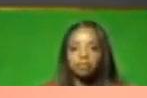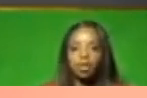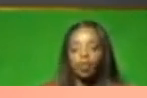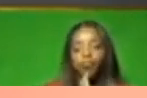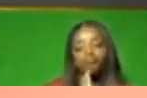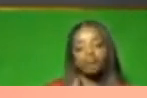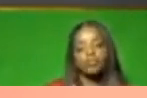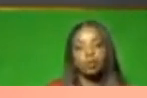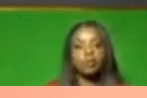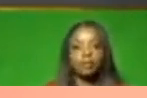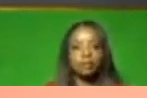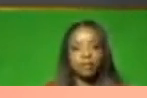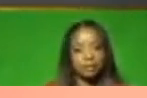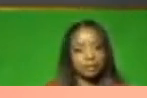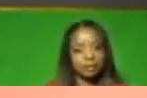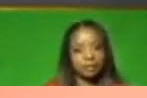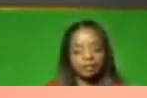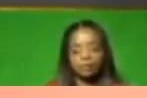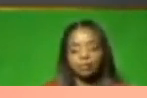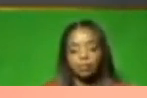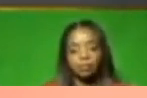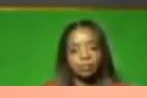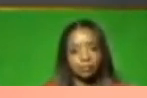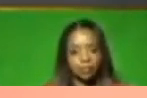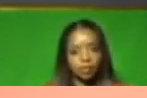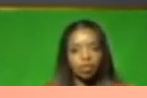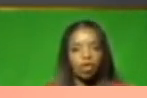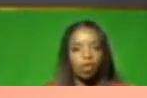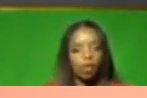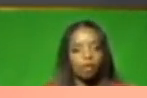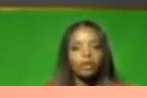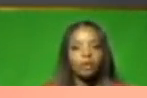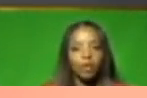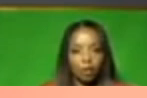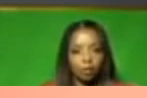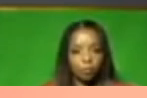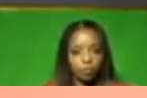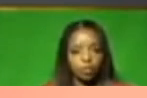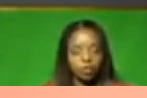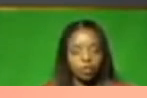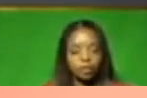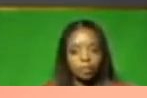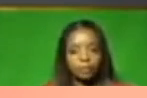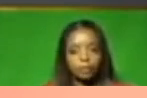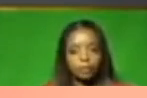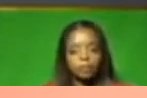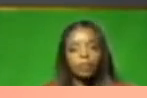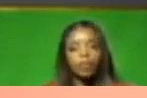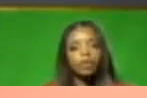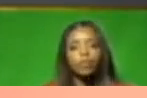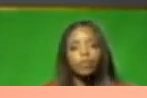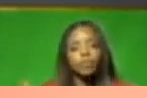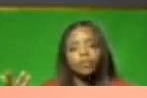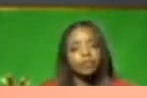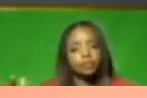that our country has seen, we have encouraged